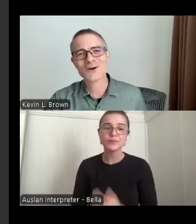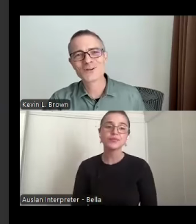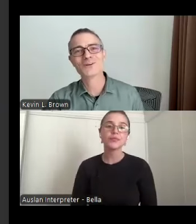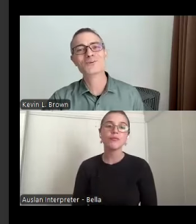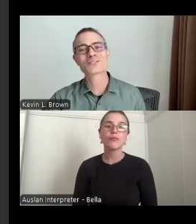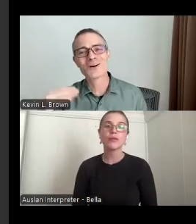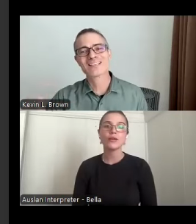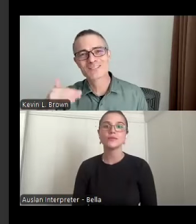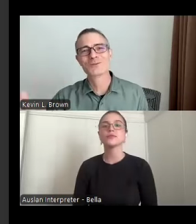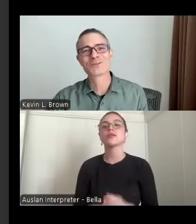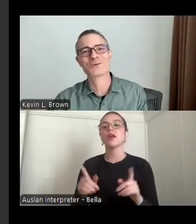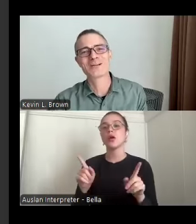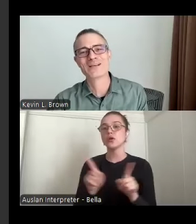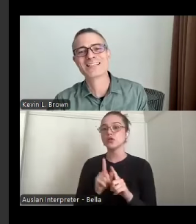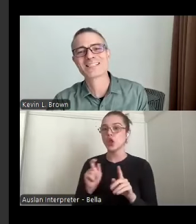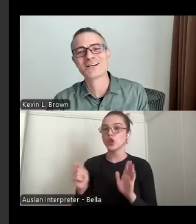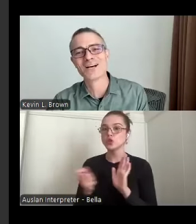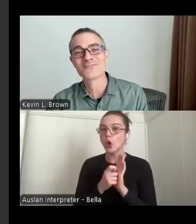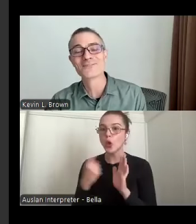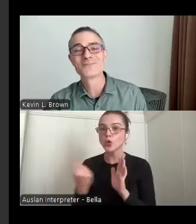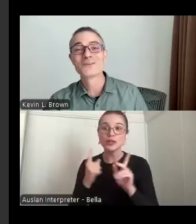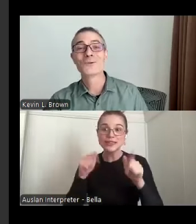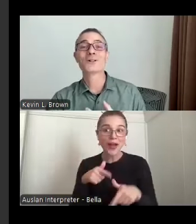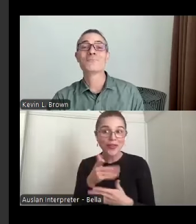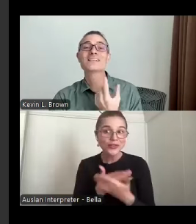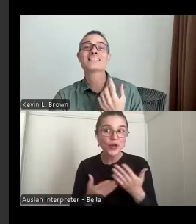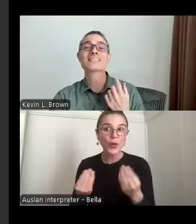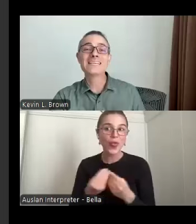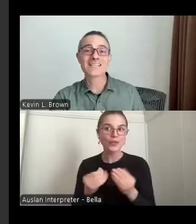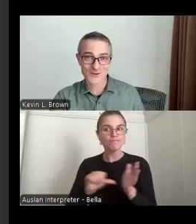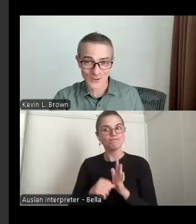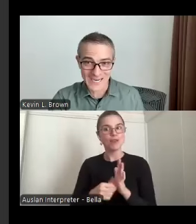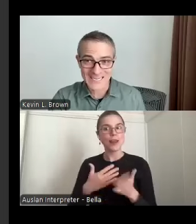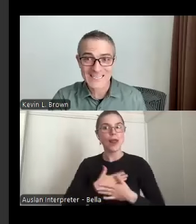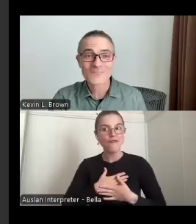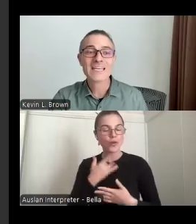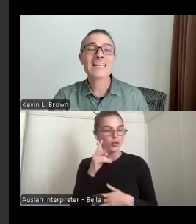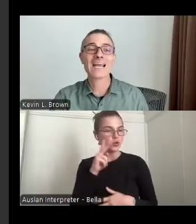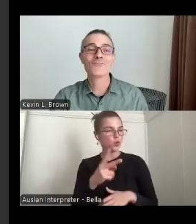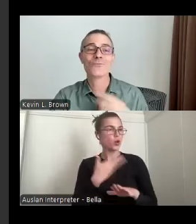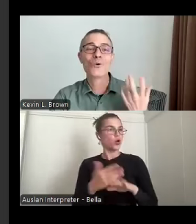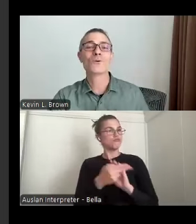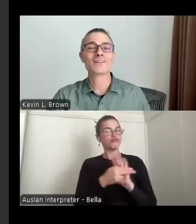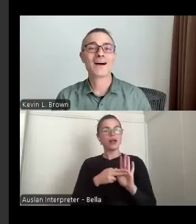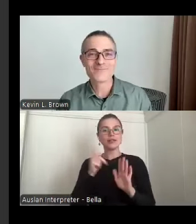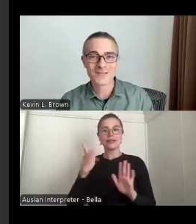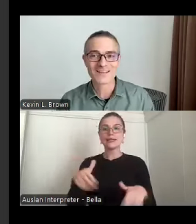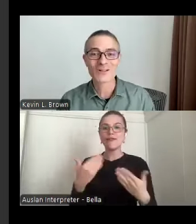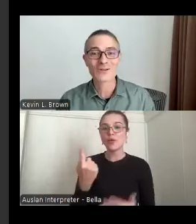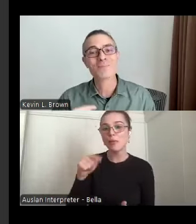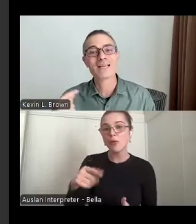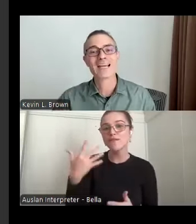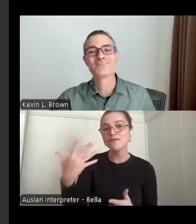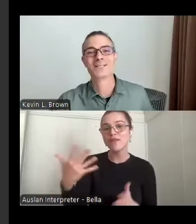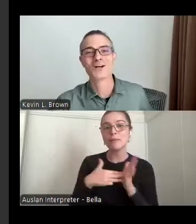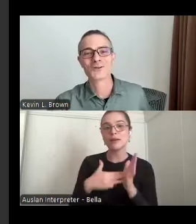the donor who started this whole story with his tough love, well, upon seeing the new brand, he gave $1.5 million